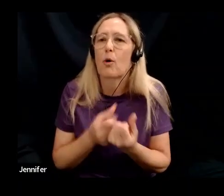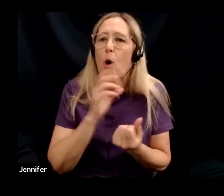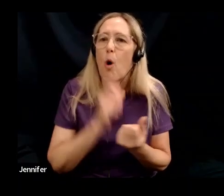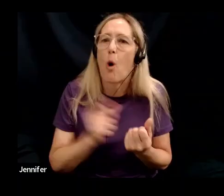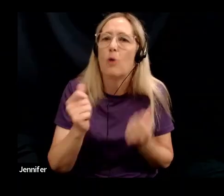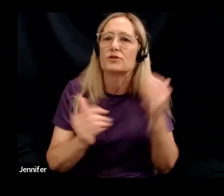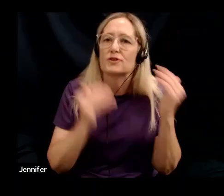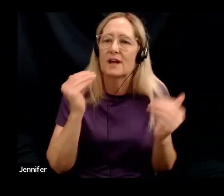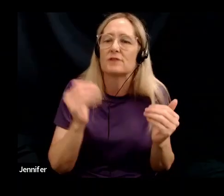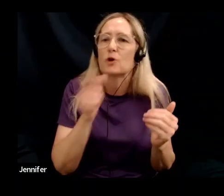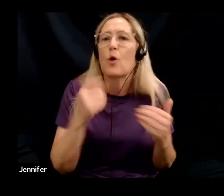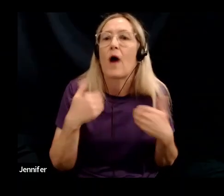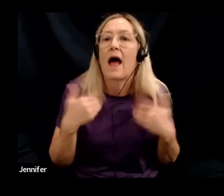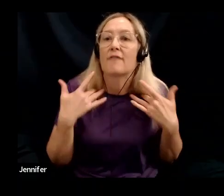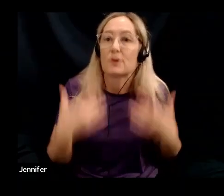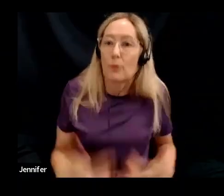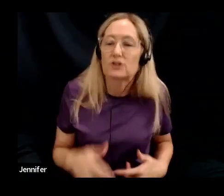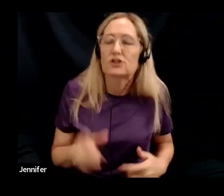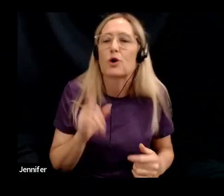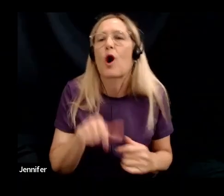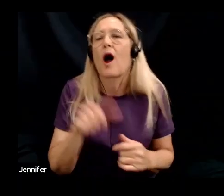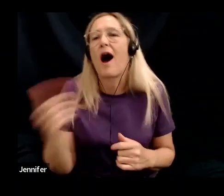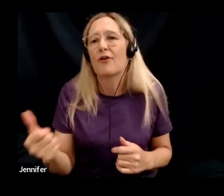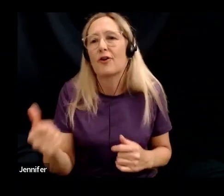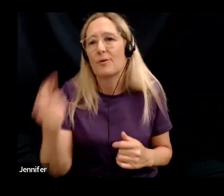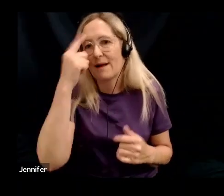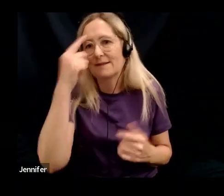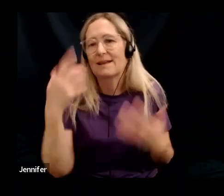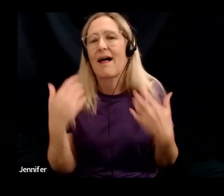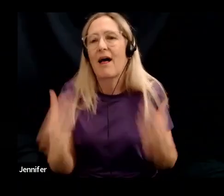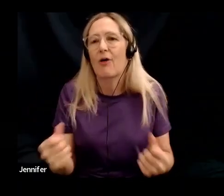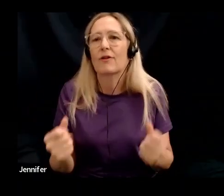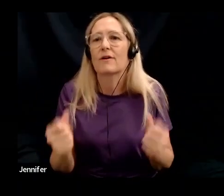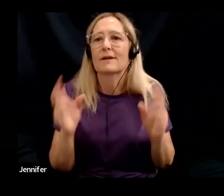adults living with depression or other mental health conditions.